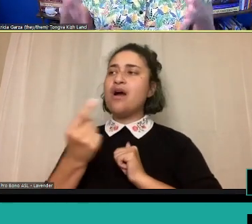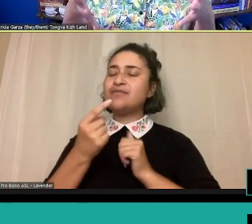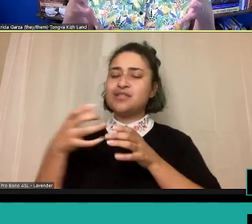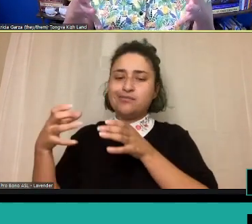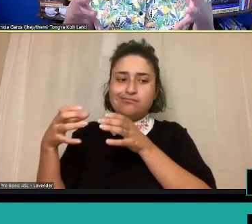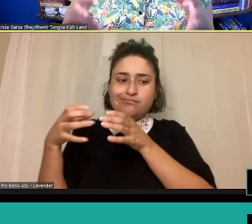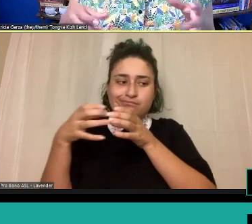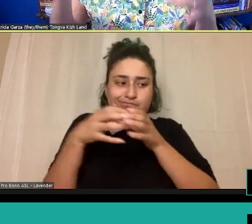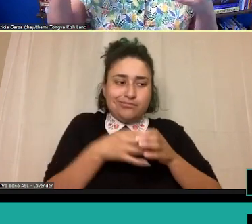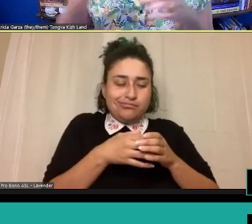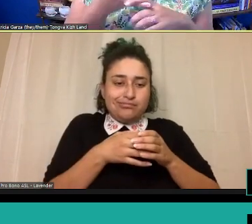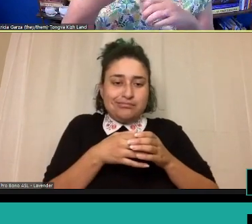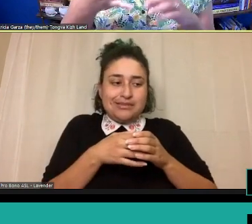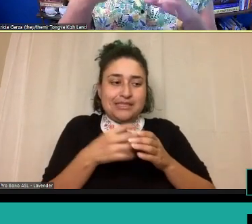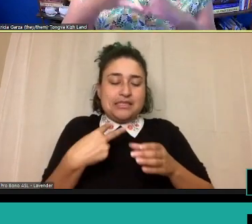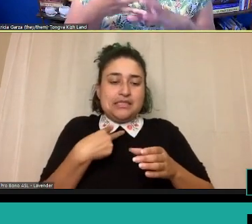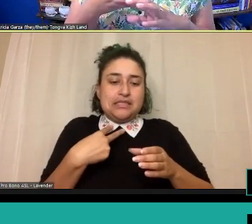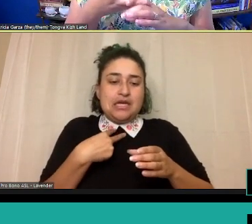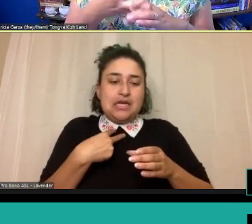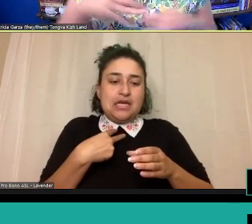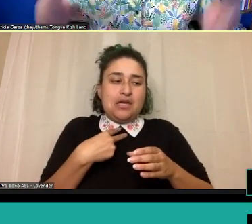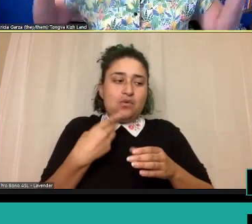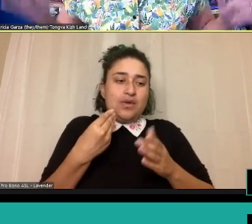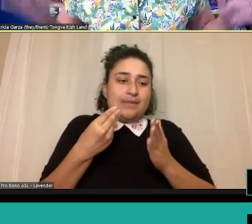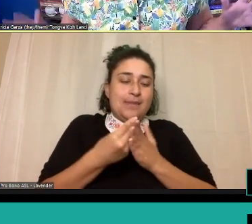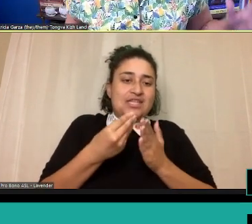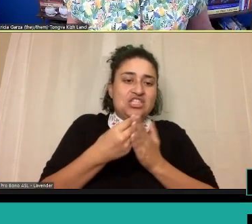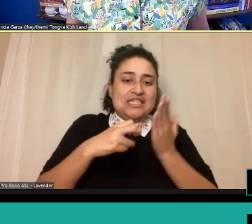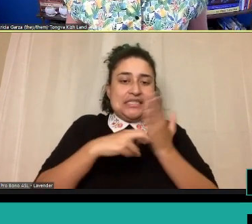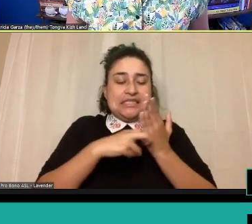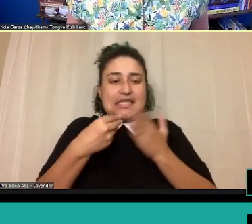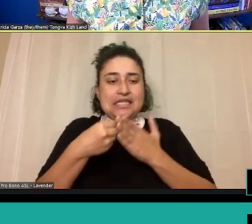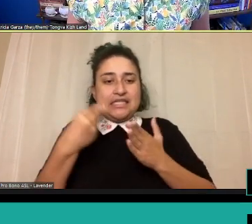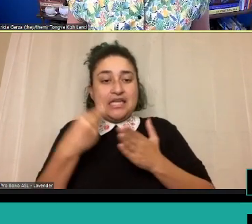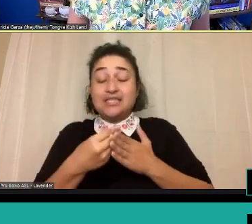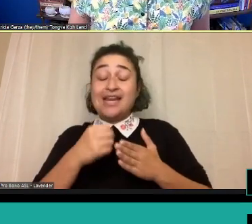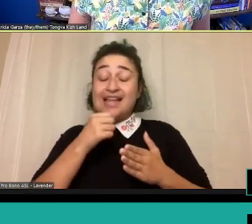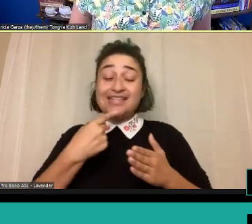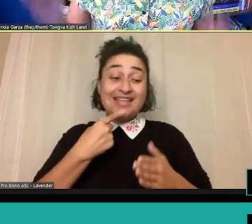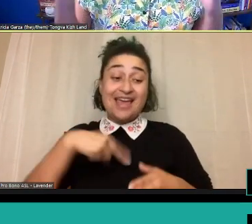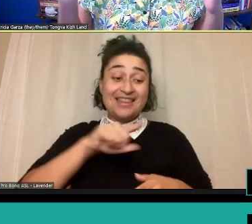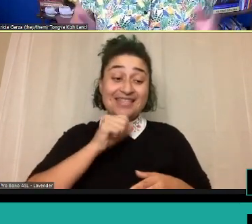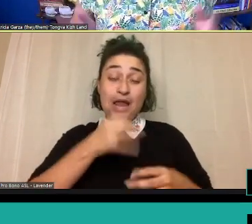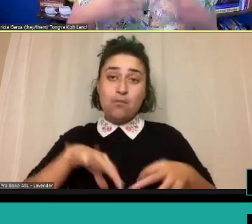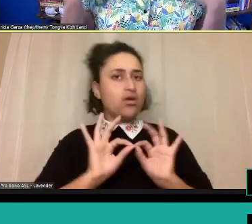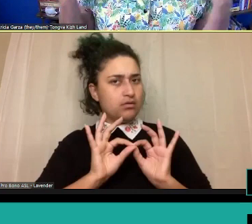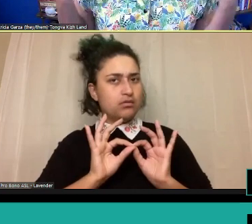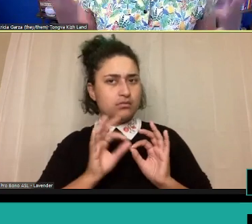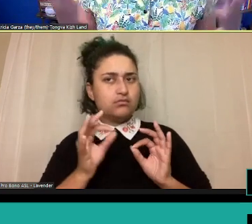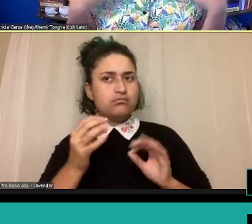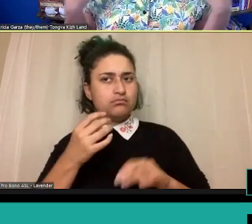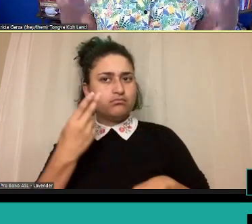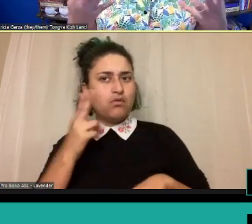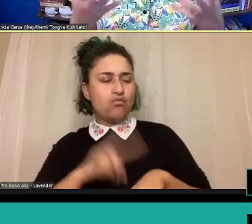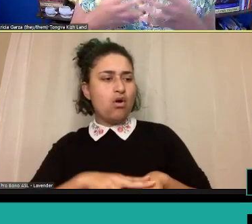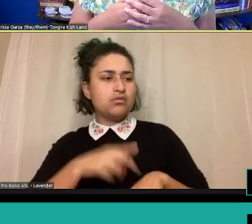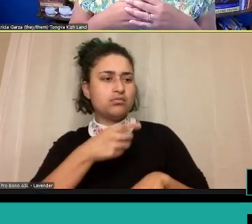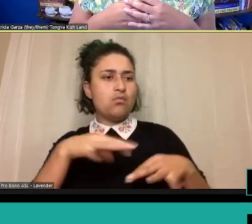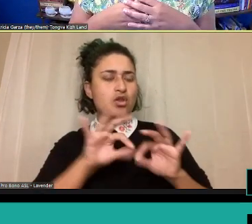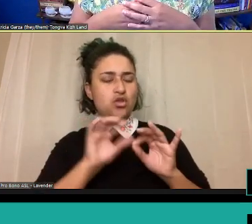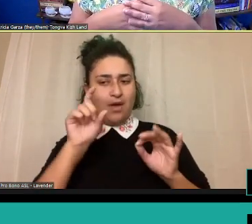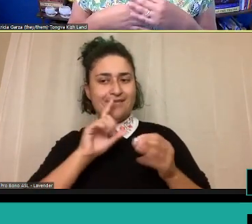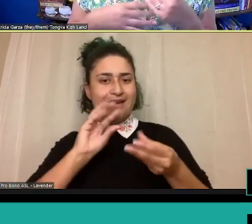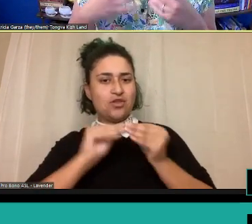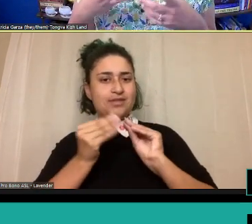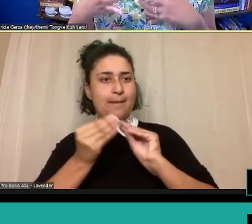a container, right, of budgets, ticket sales. And not to say those things are not important. Of course they are. You have to keep those numbers